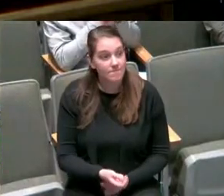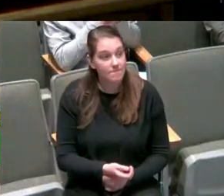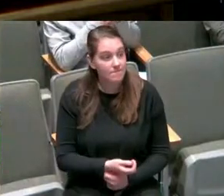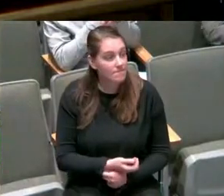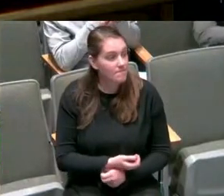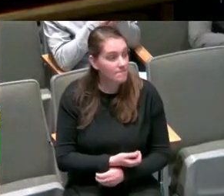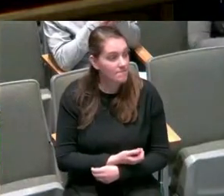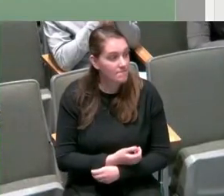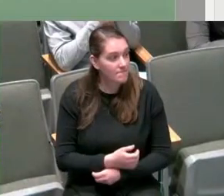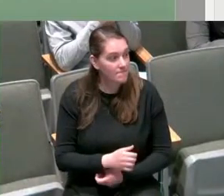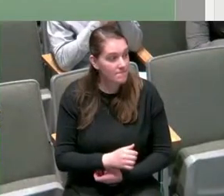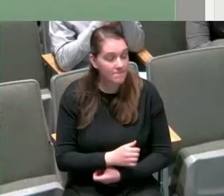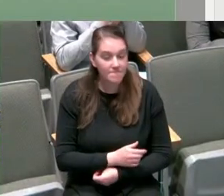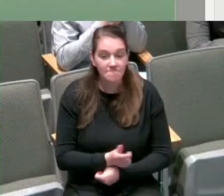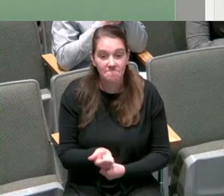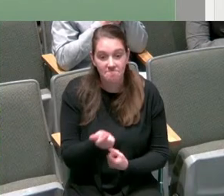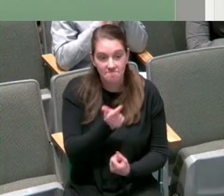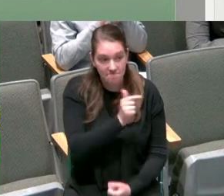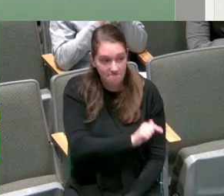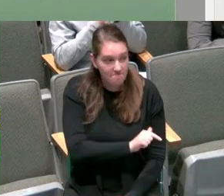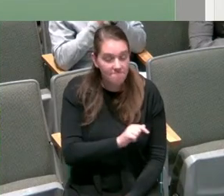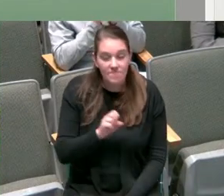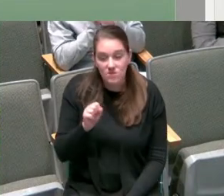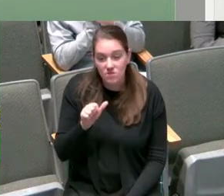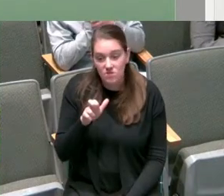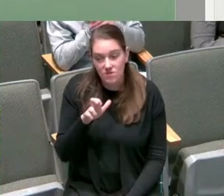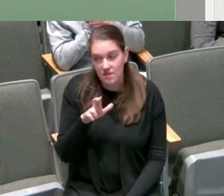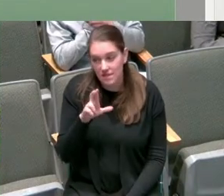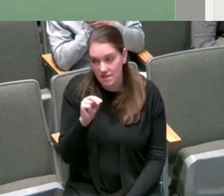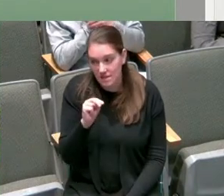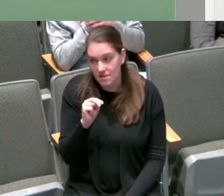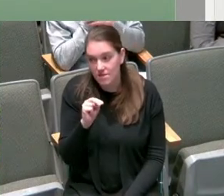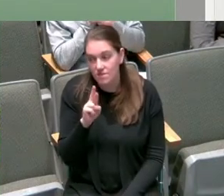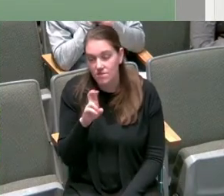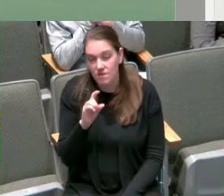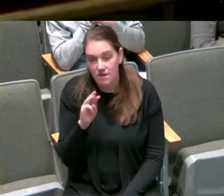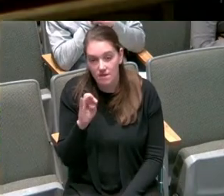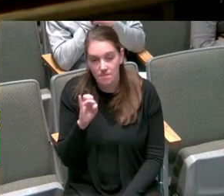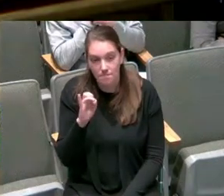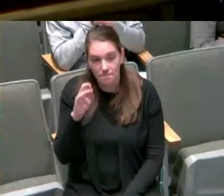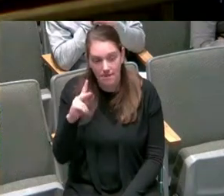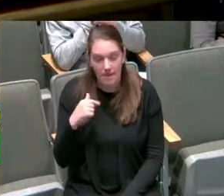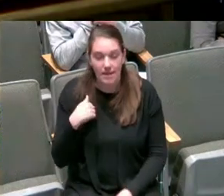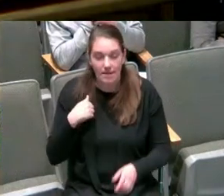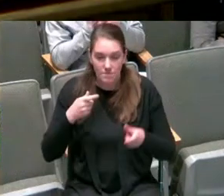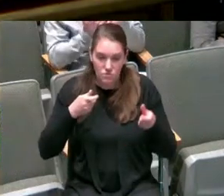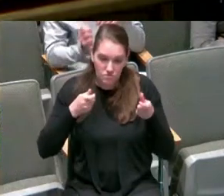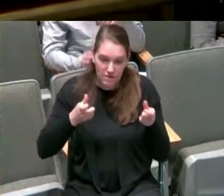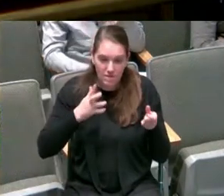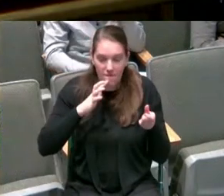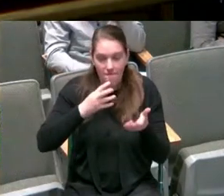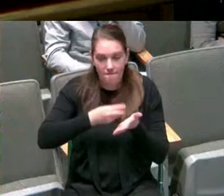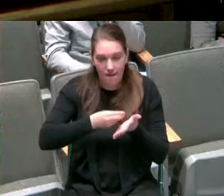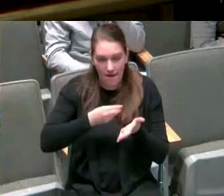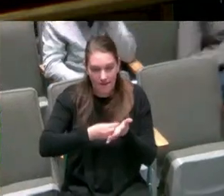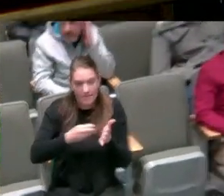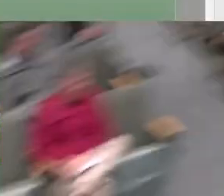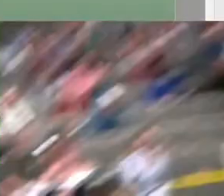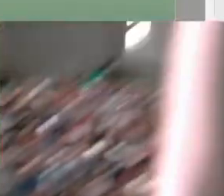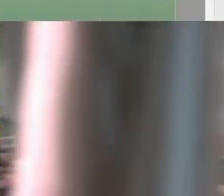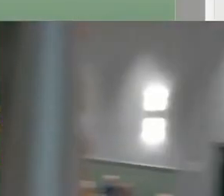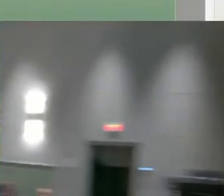okay um thank you Susan moraldemek Director of Finance moving on to the numbers